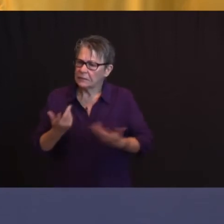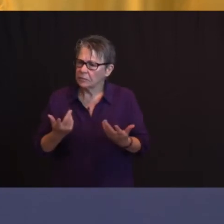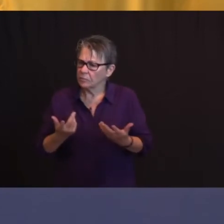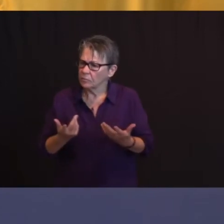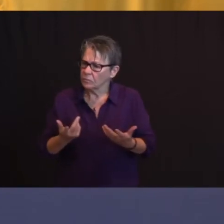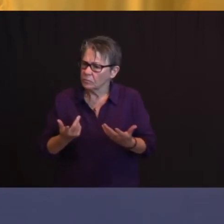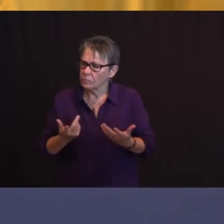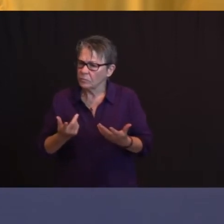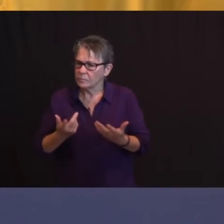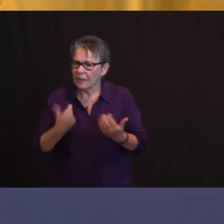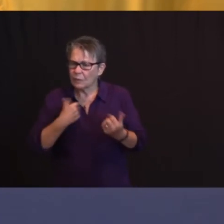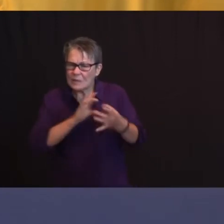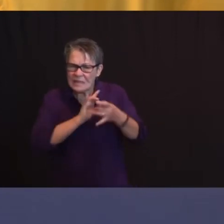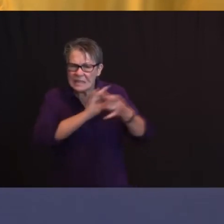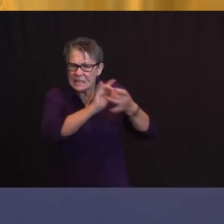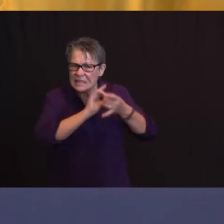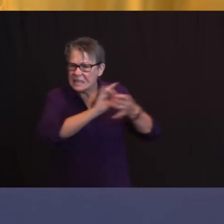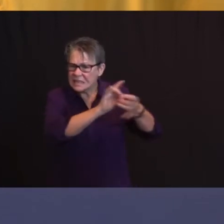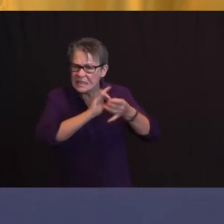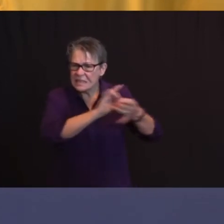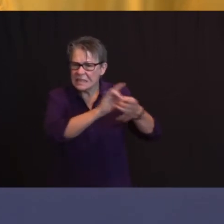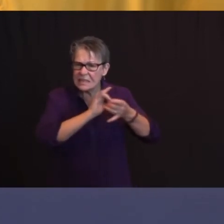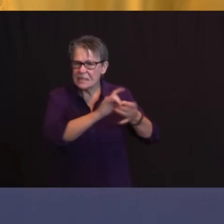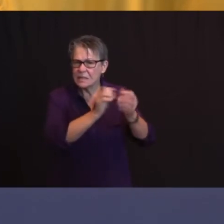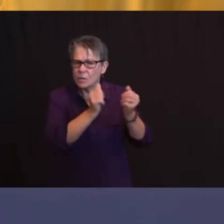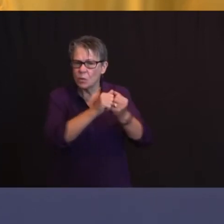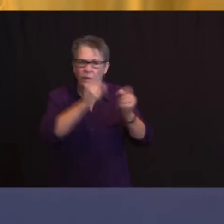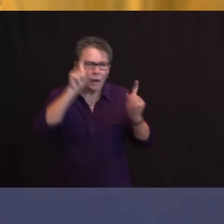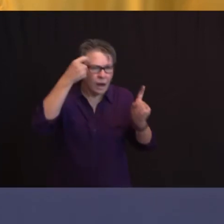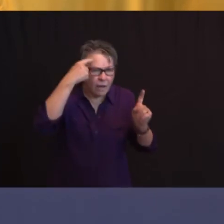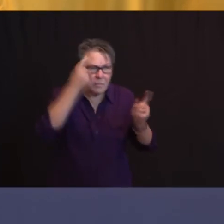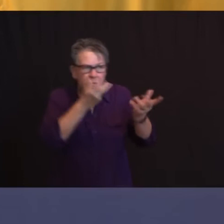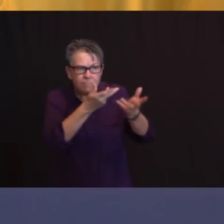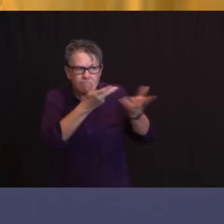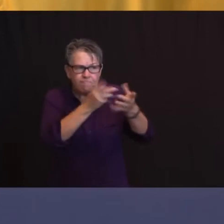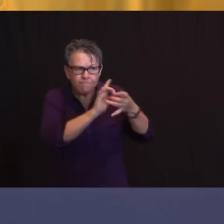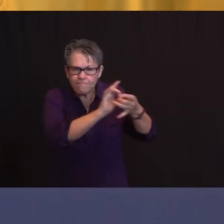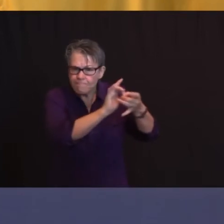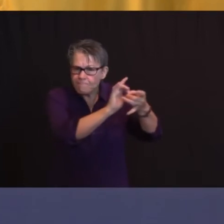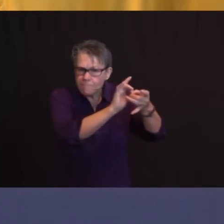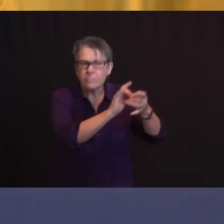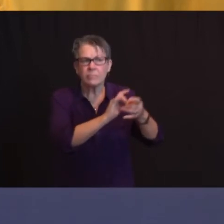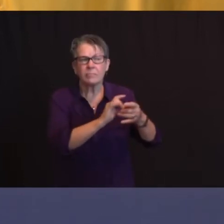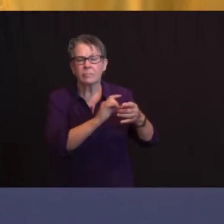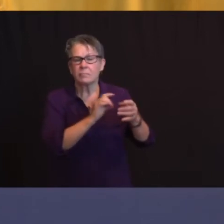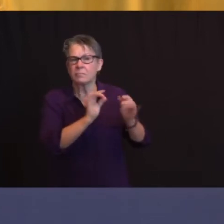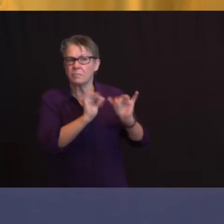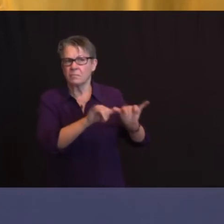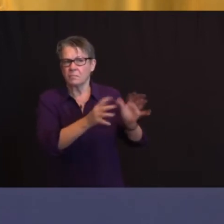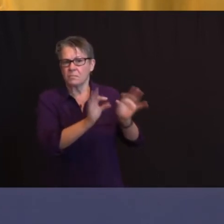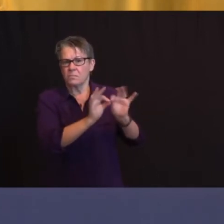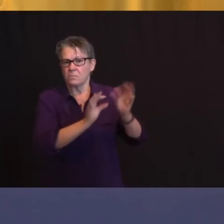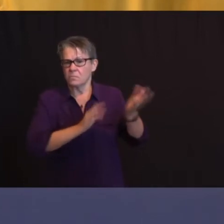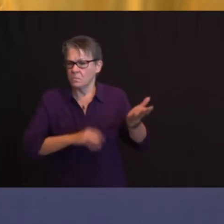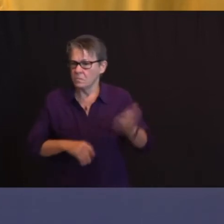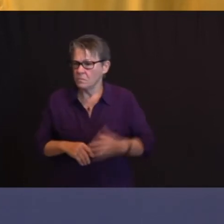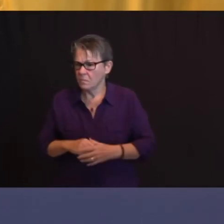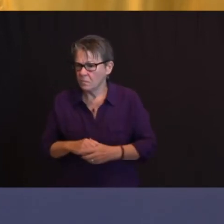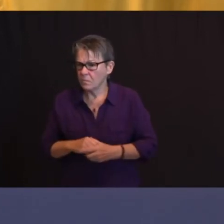way. But I thought it was a good discussion, including the likes of Tony Fauci, who weighed in, quite aggressively on